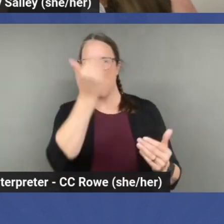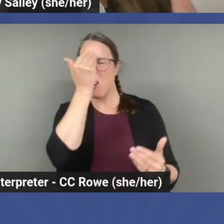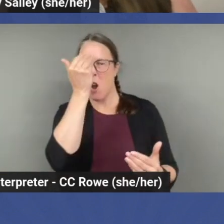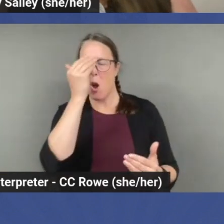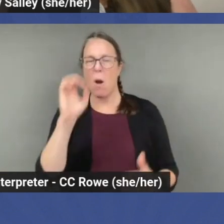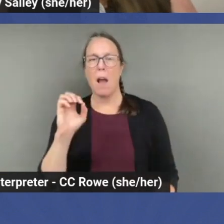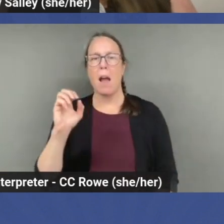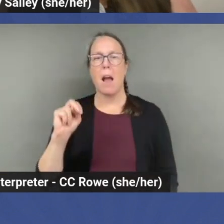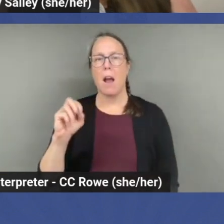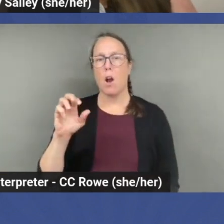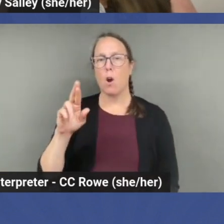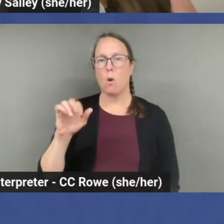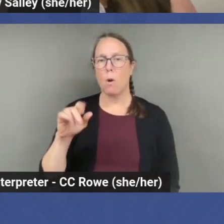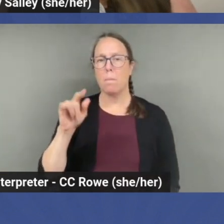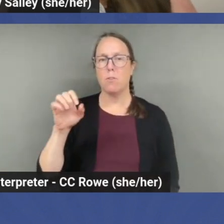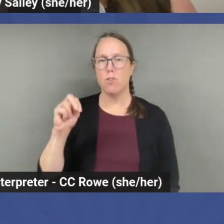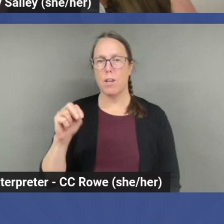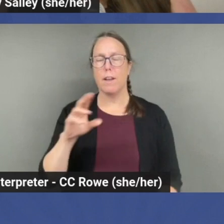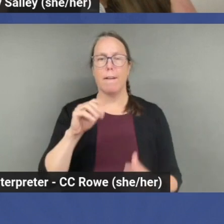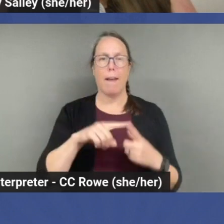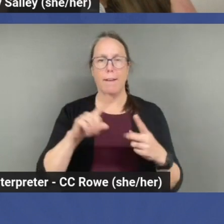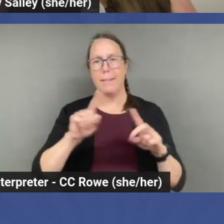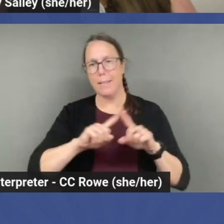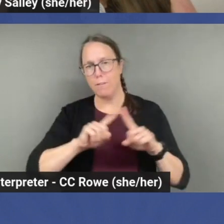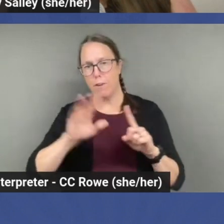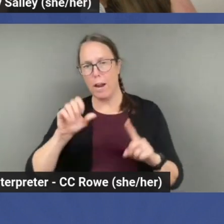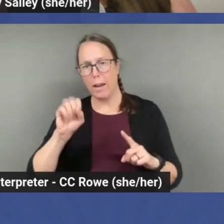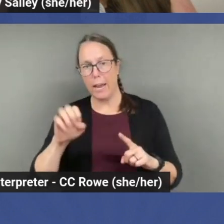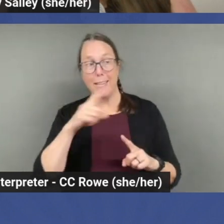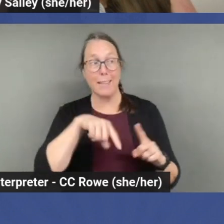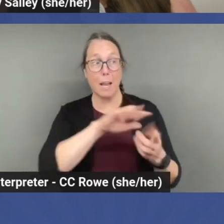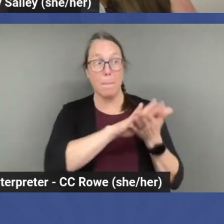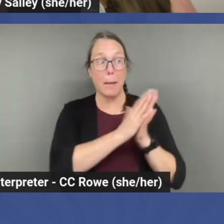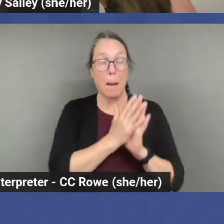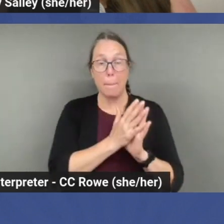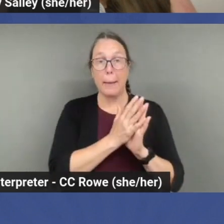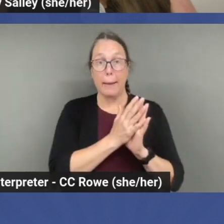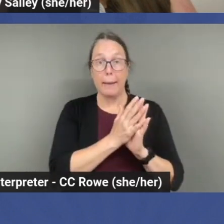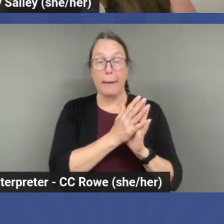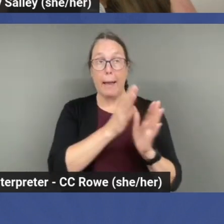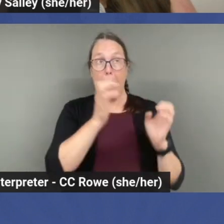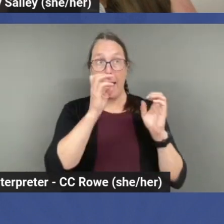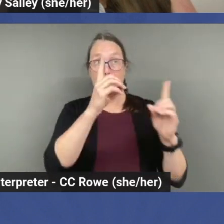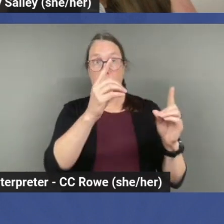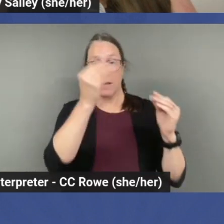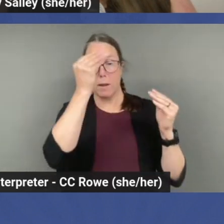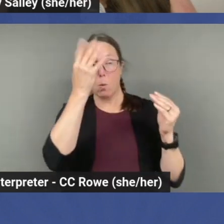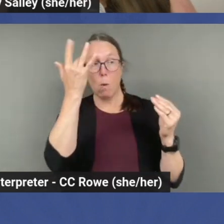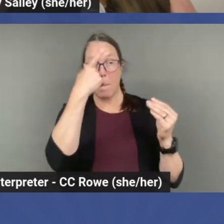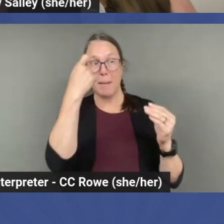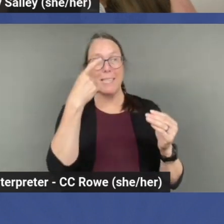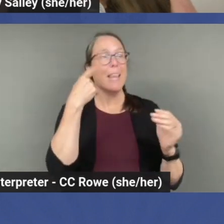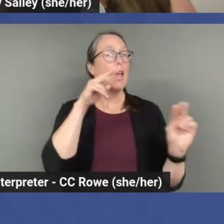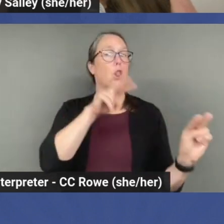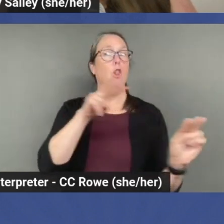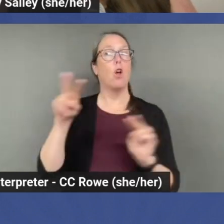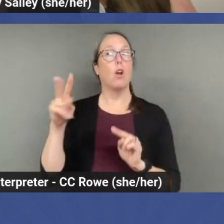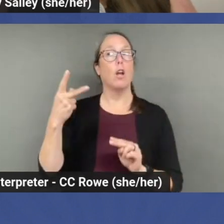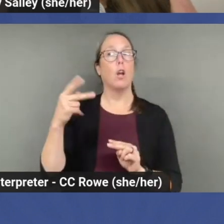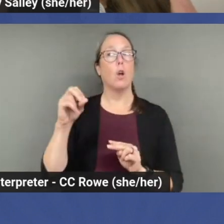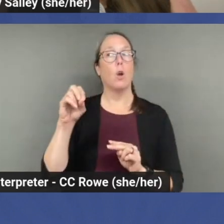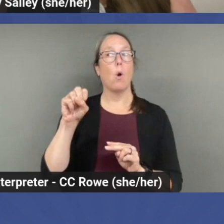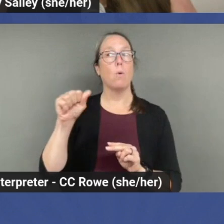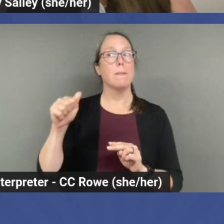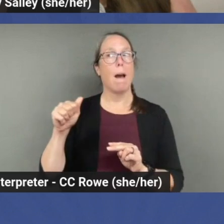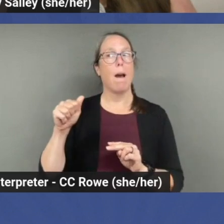Fosta. They're very getting educated about this because they see COSA as a book ban for the internet. That's what they see